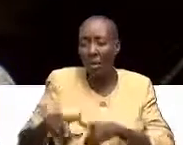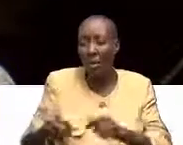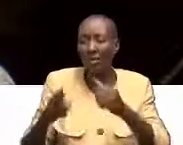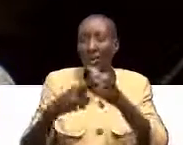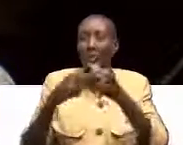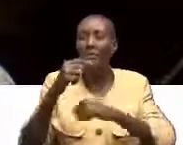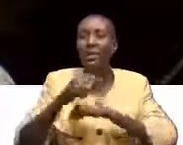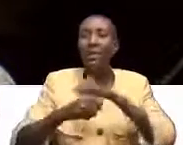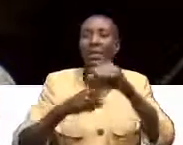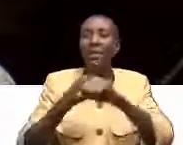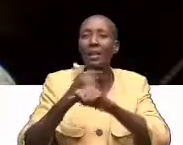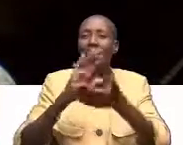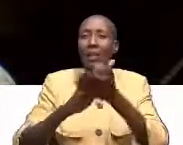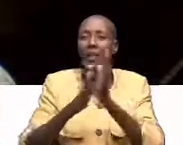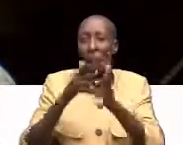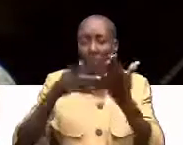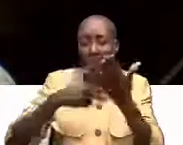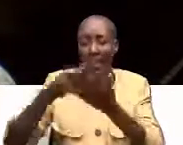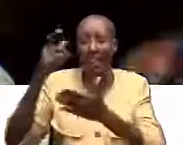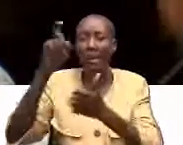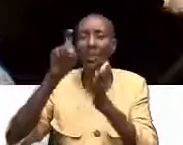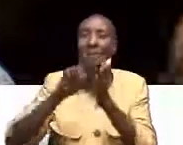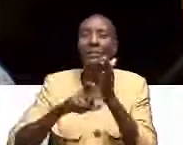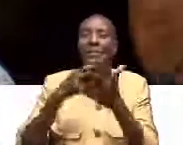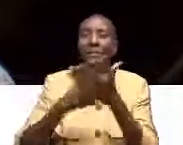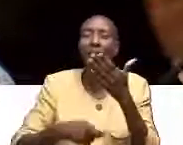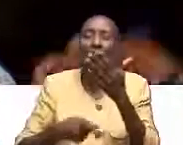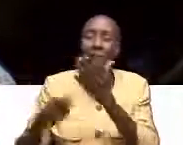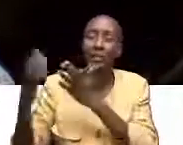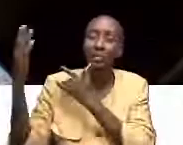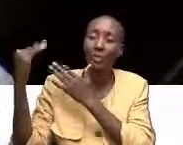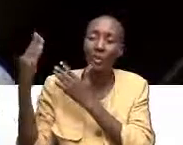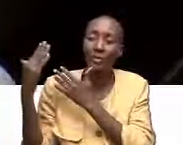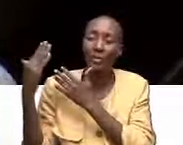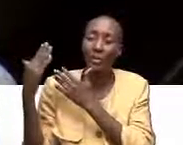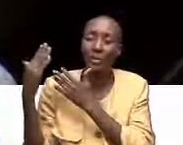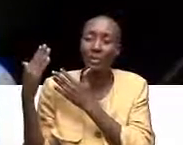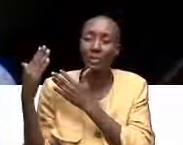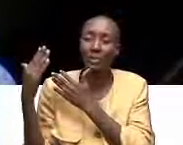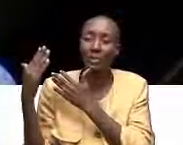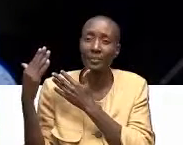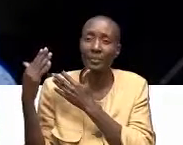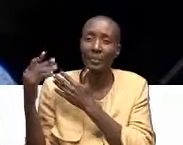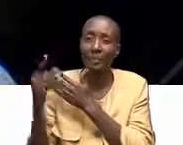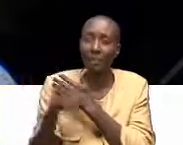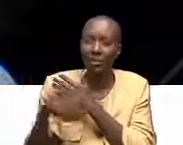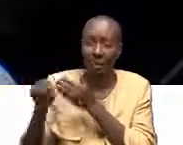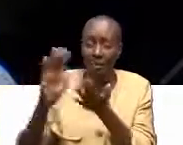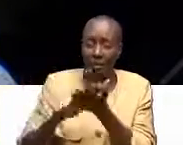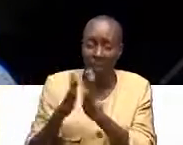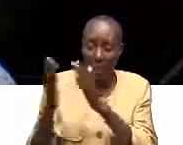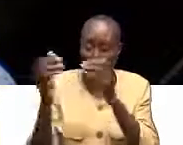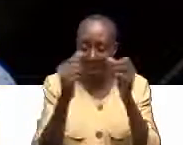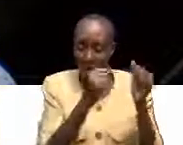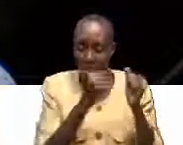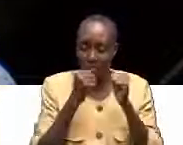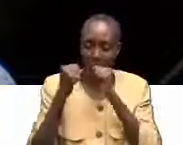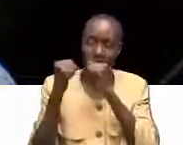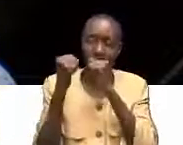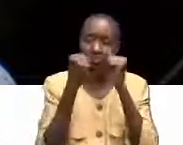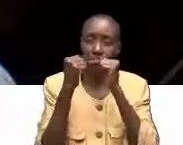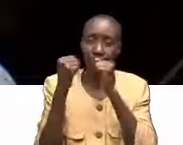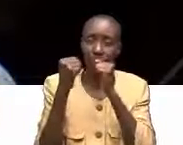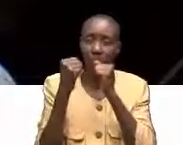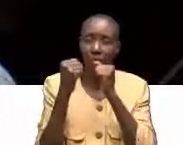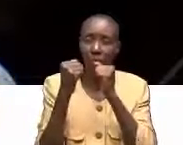paying the taxes that you require, so that we be strong and establish ourselves, then we